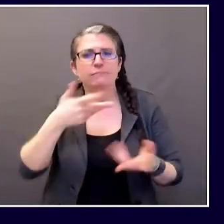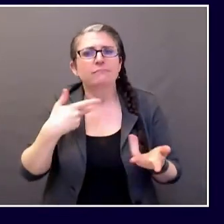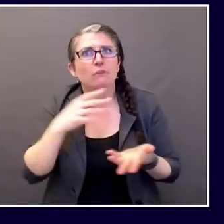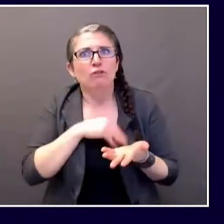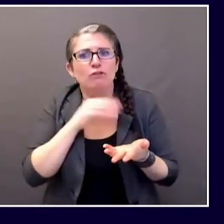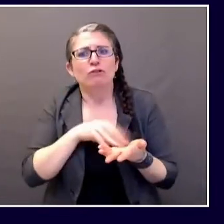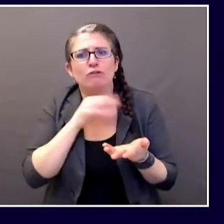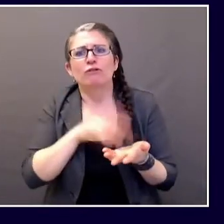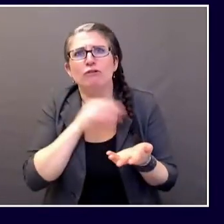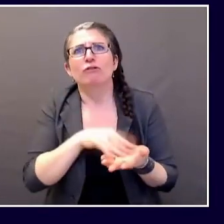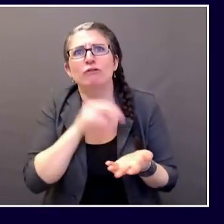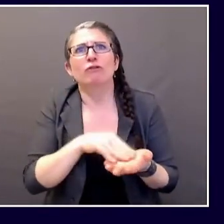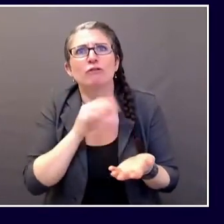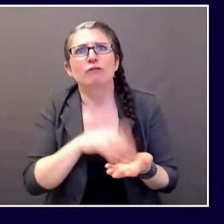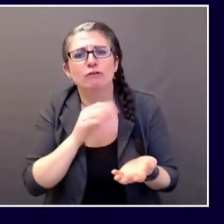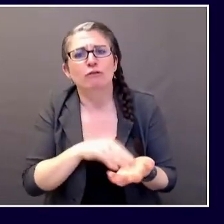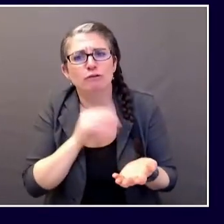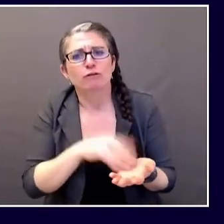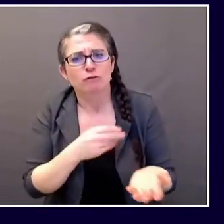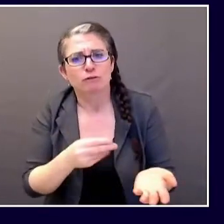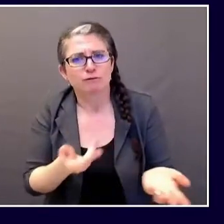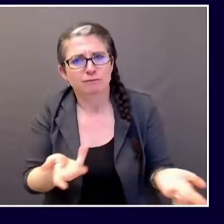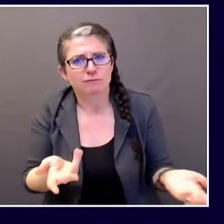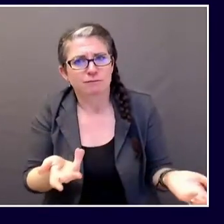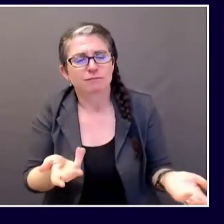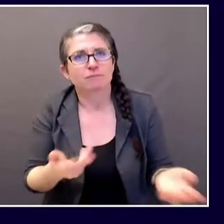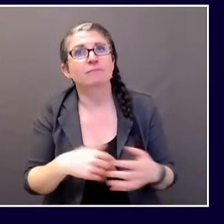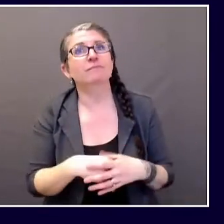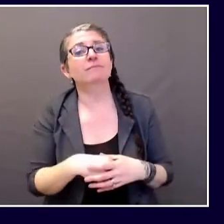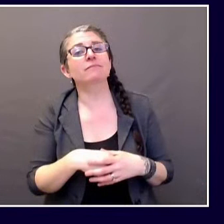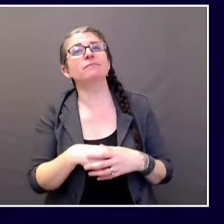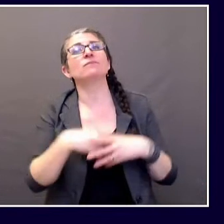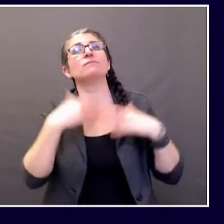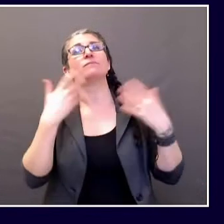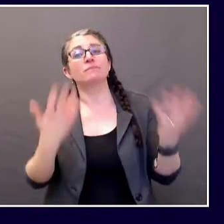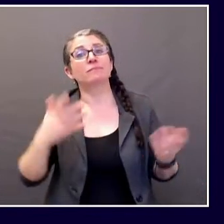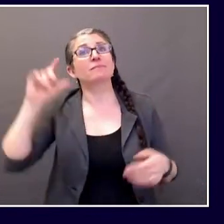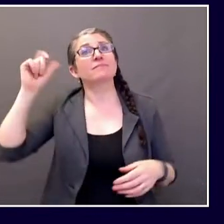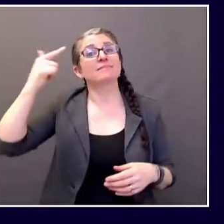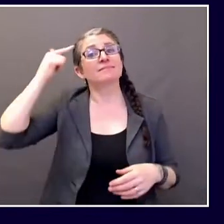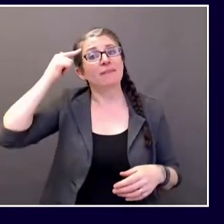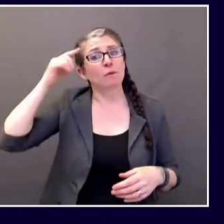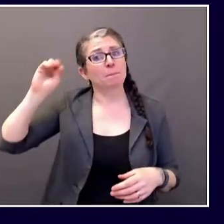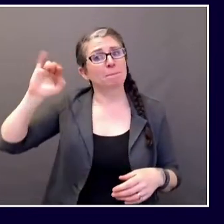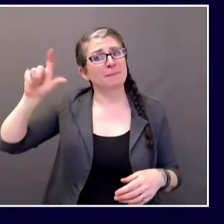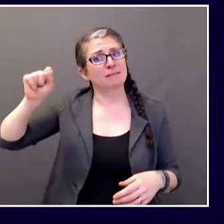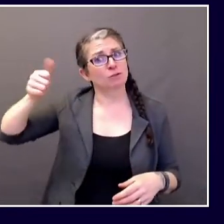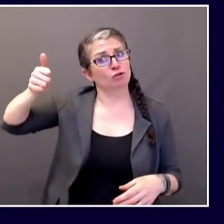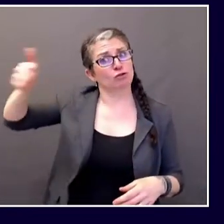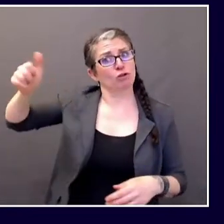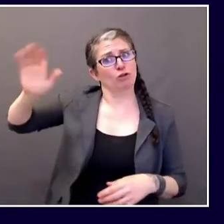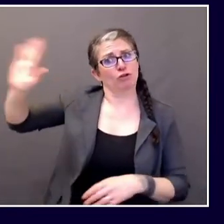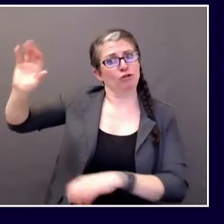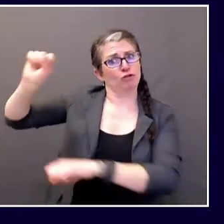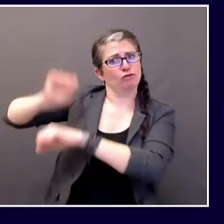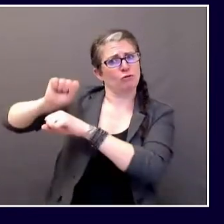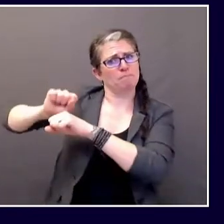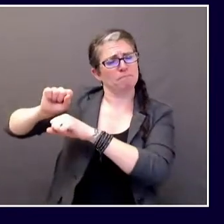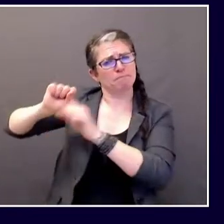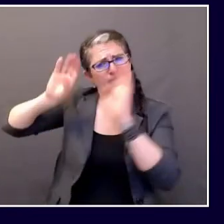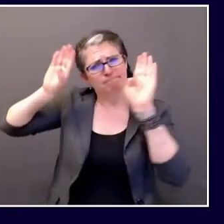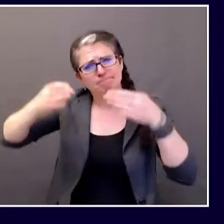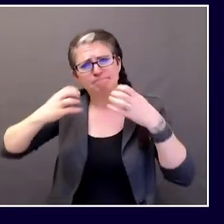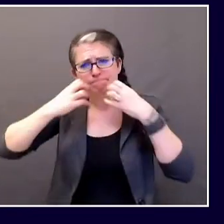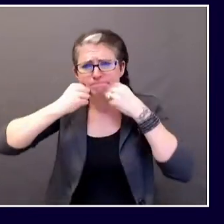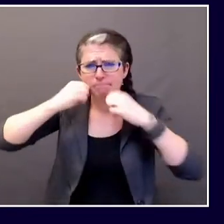forward. I would note that Governor Mills is very focused on this. She recognizes the fact that we have to balance out what has been our